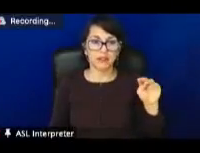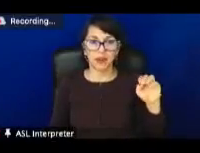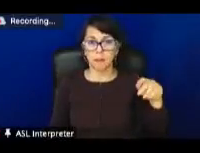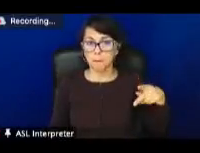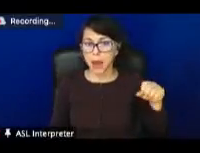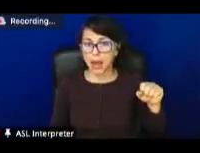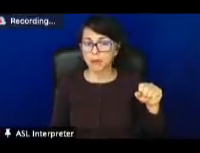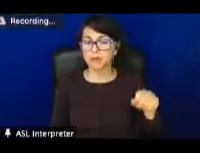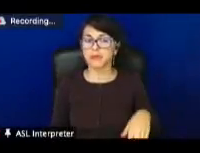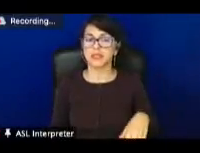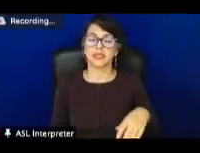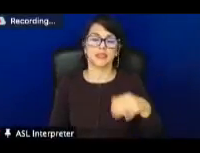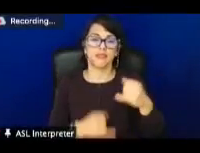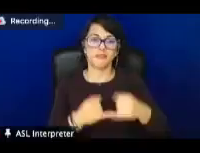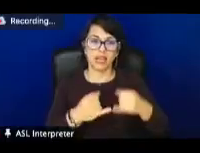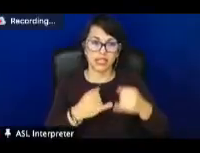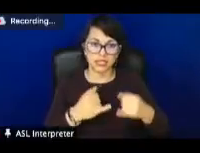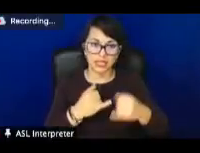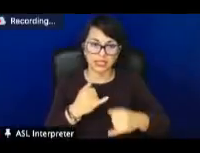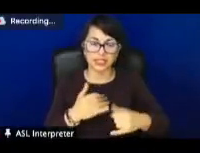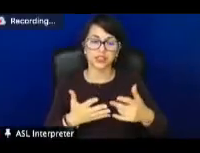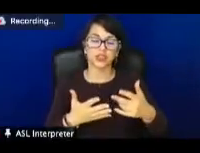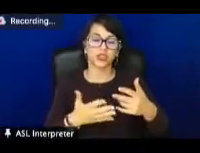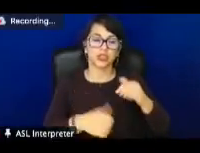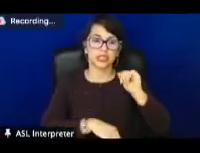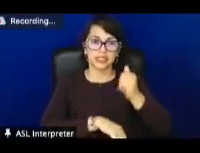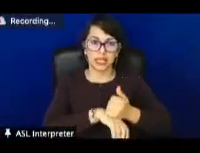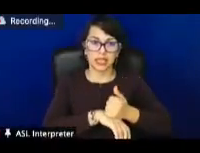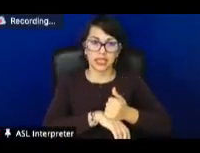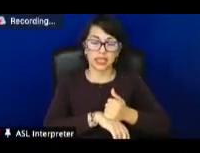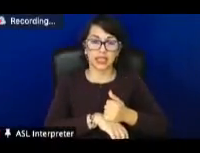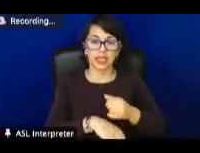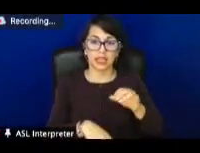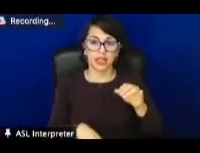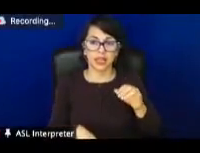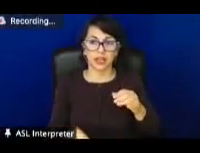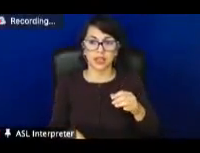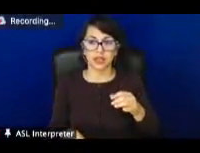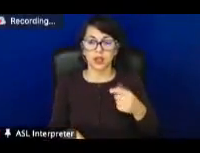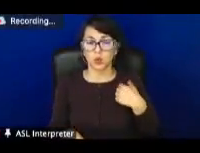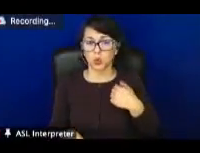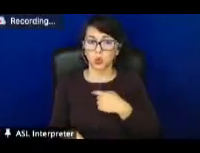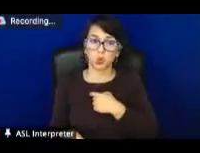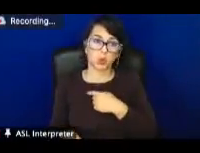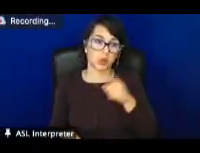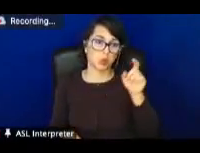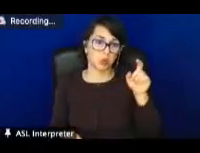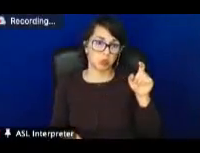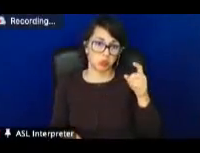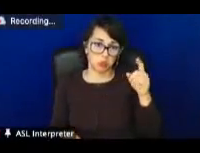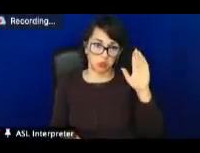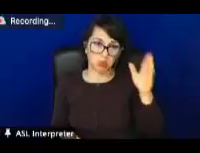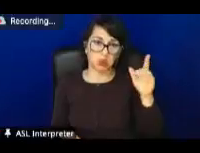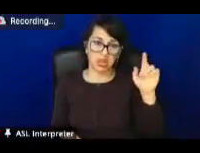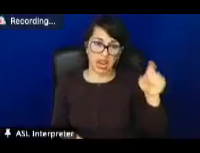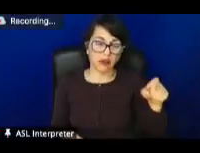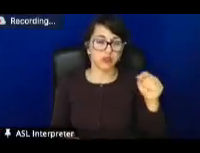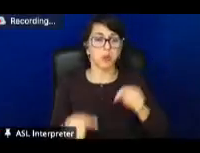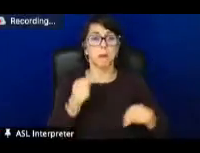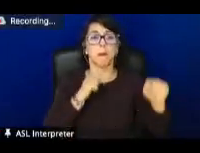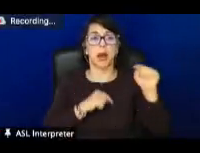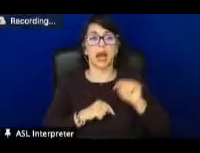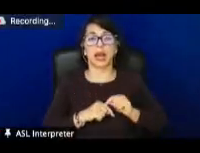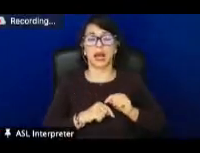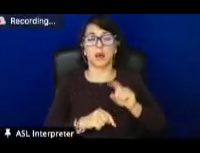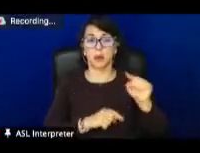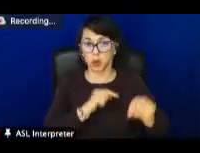interpreted, we would be essentially doing a 180 for convenience. And so I'm not sure that works to our favor either.